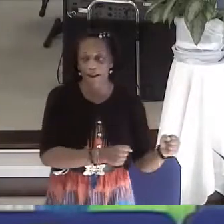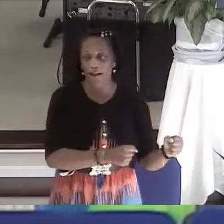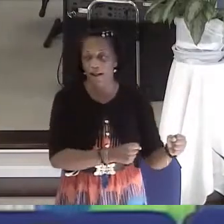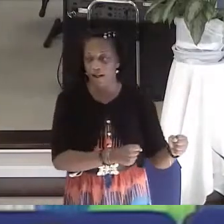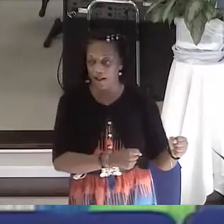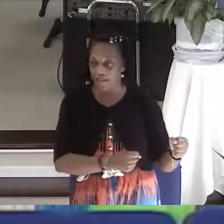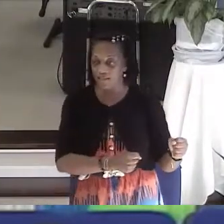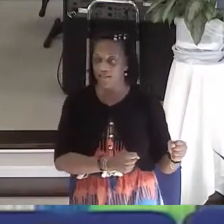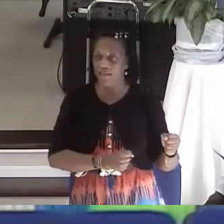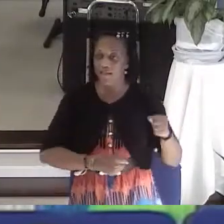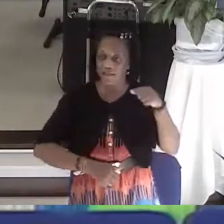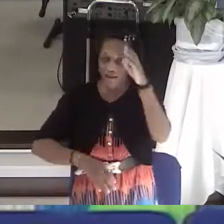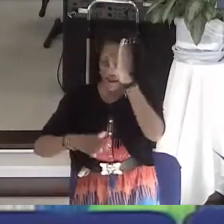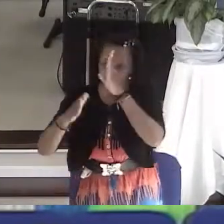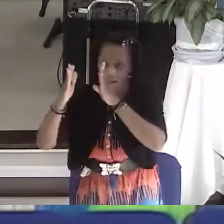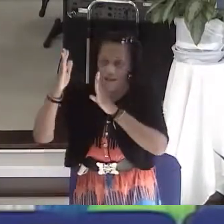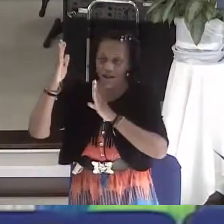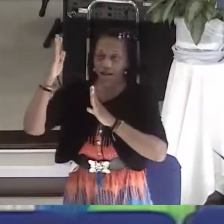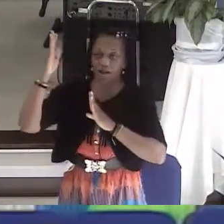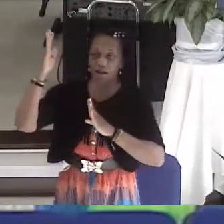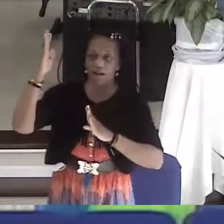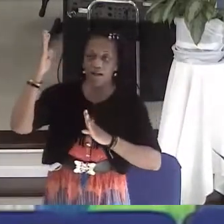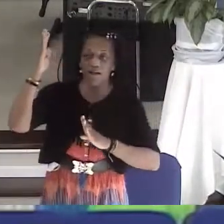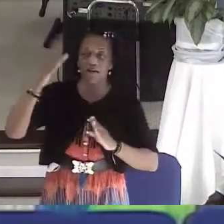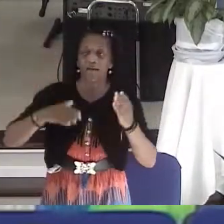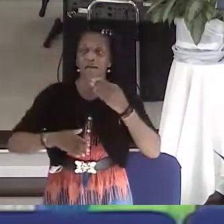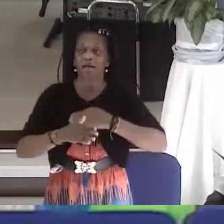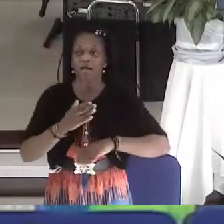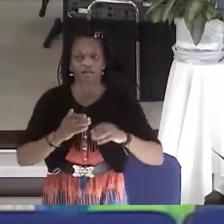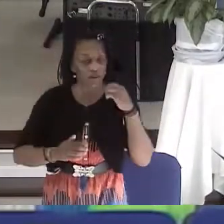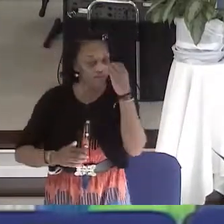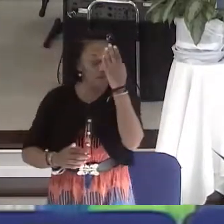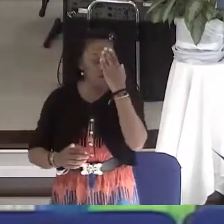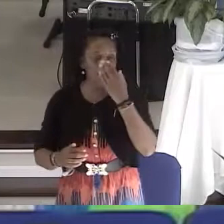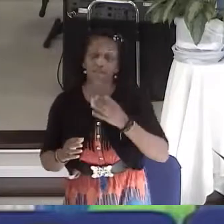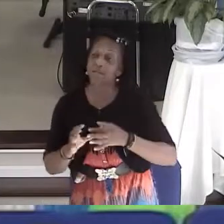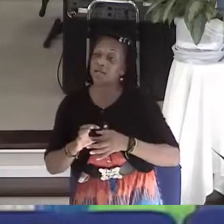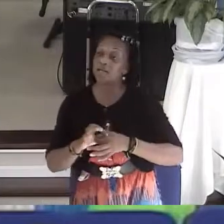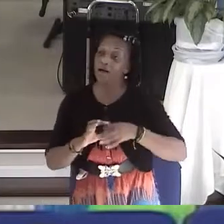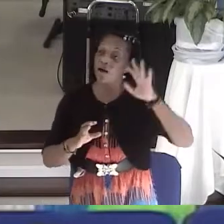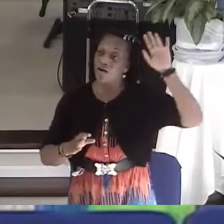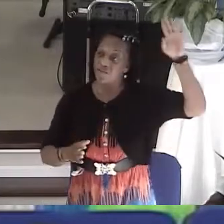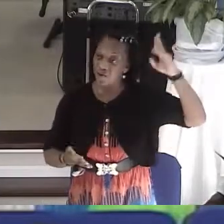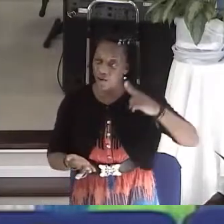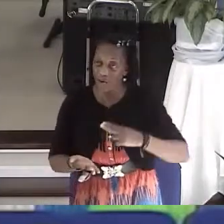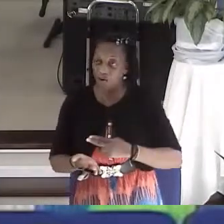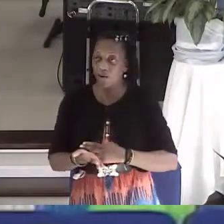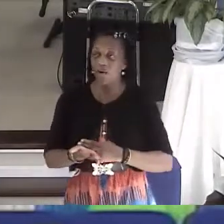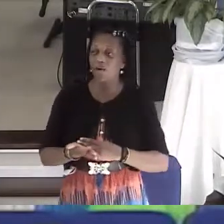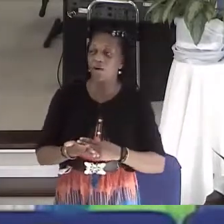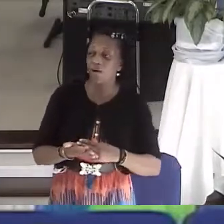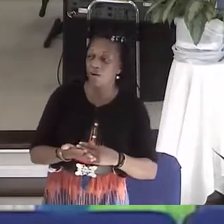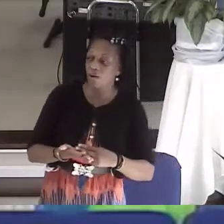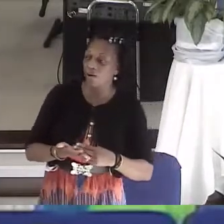strong and mighty God, in the beauty of your